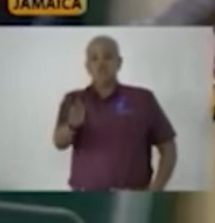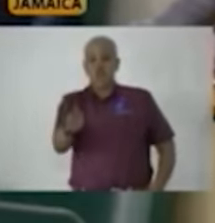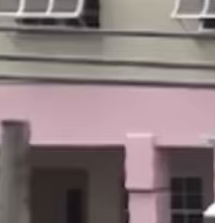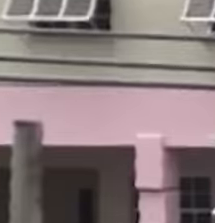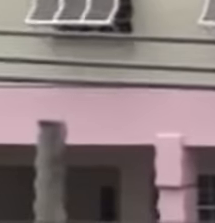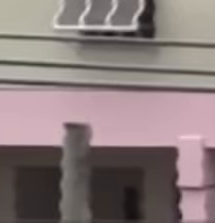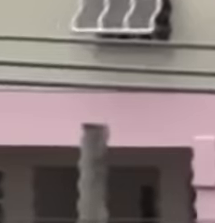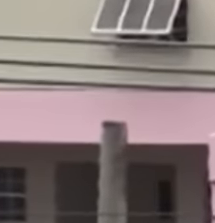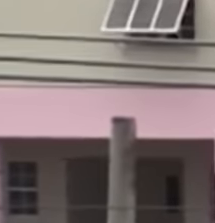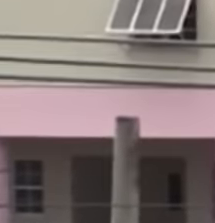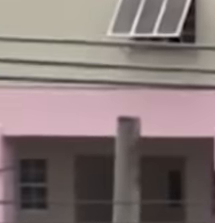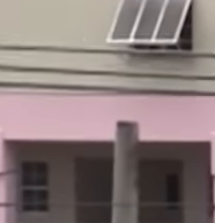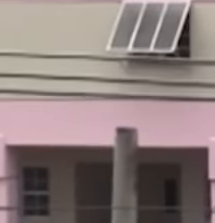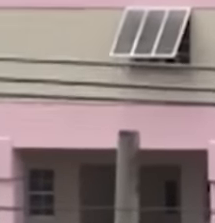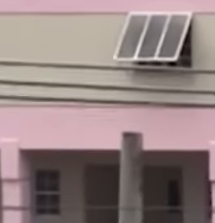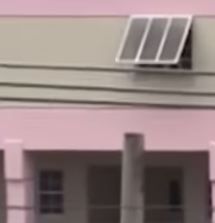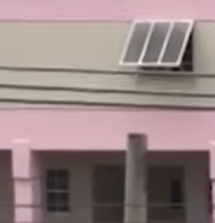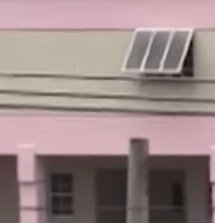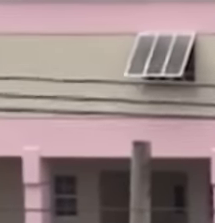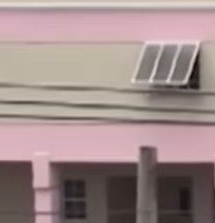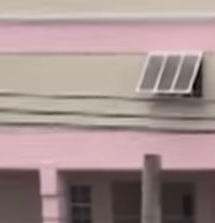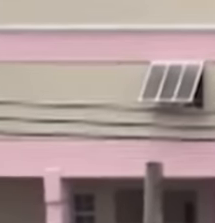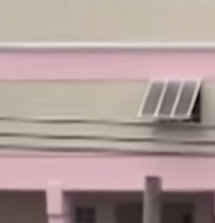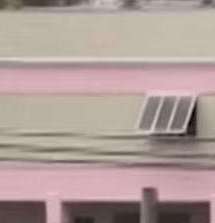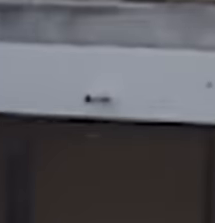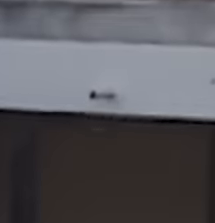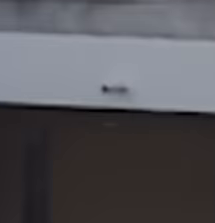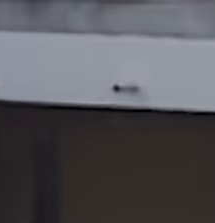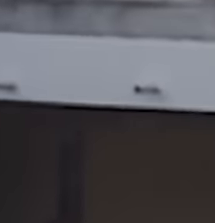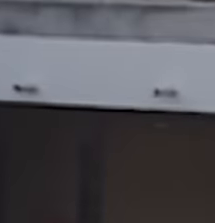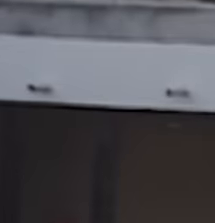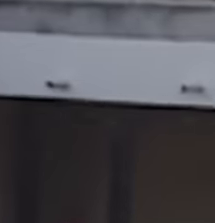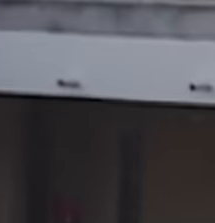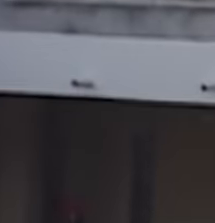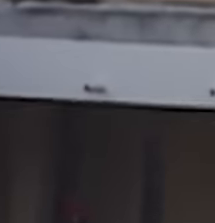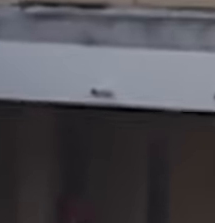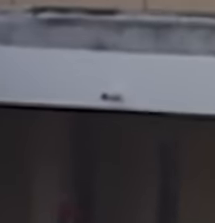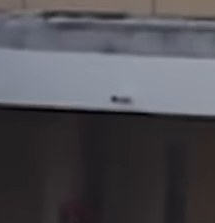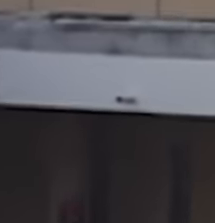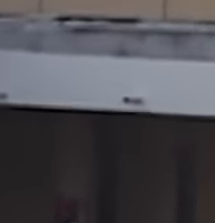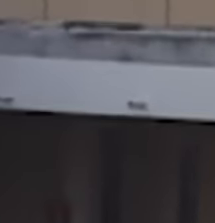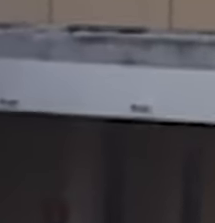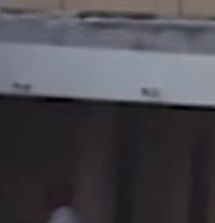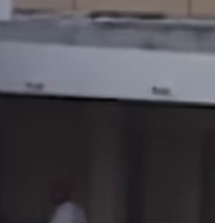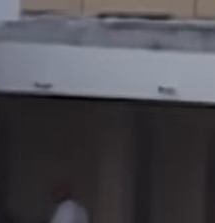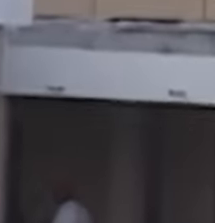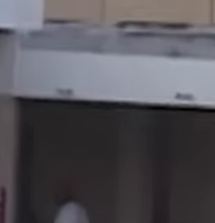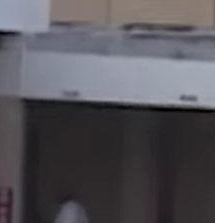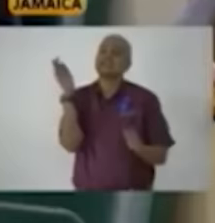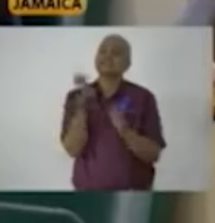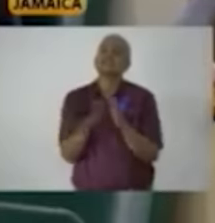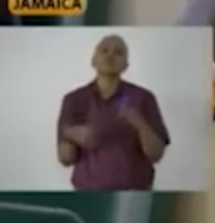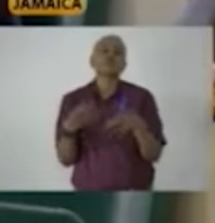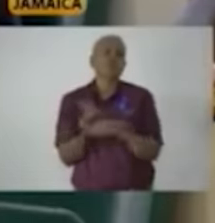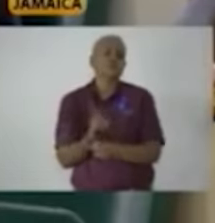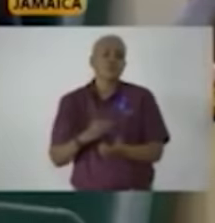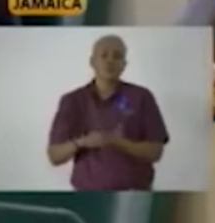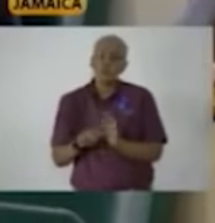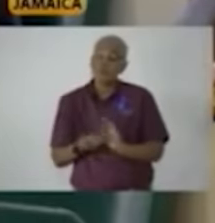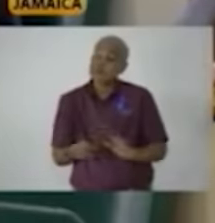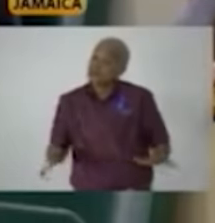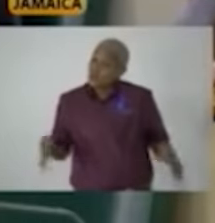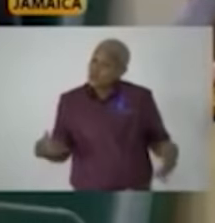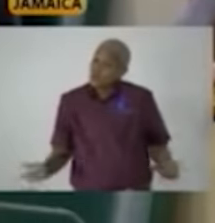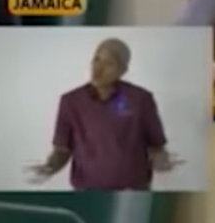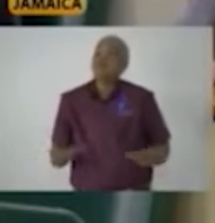management system. The EHR management system seeks to link health centers and hospitals across the island using technology. What it